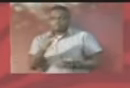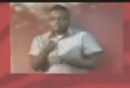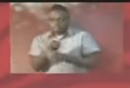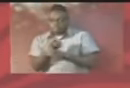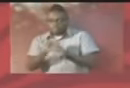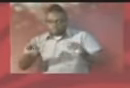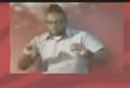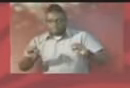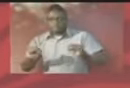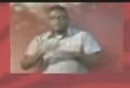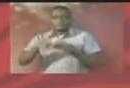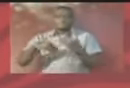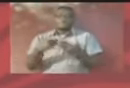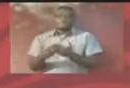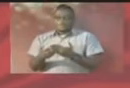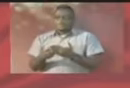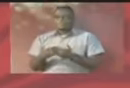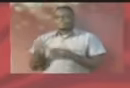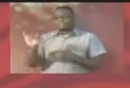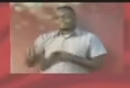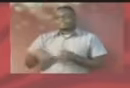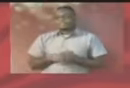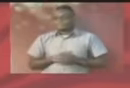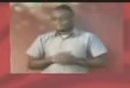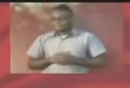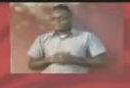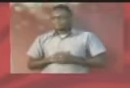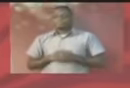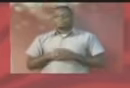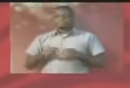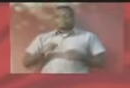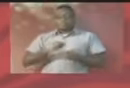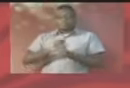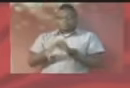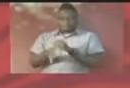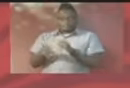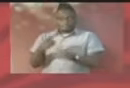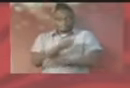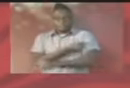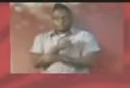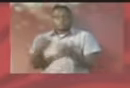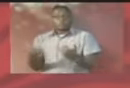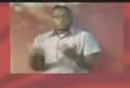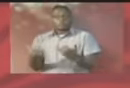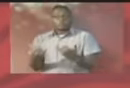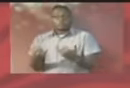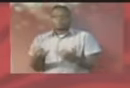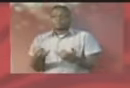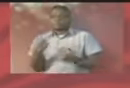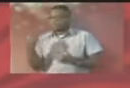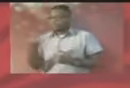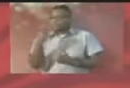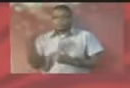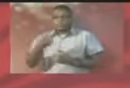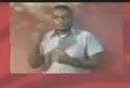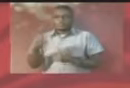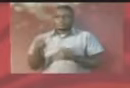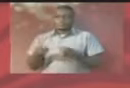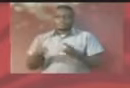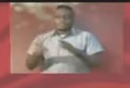The COVID-19 vaccine is the world's major line of defense in the fight against the COVID-19